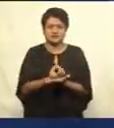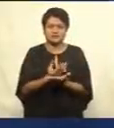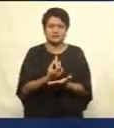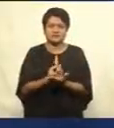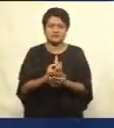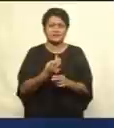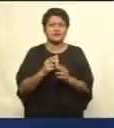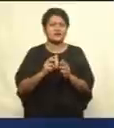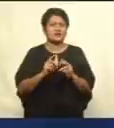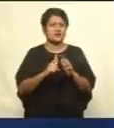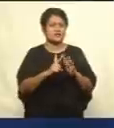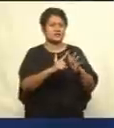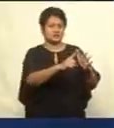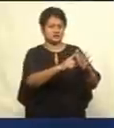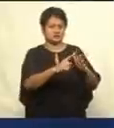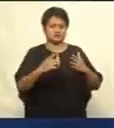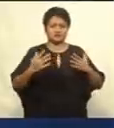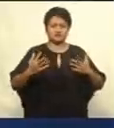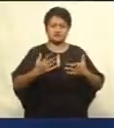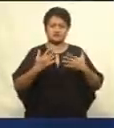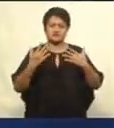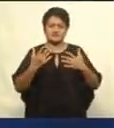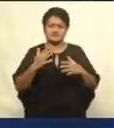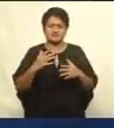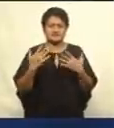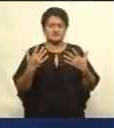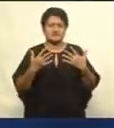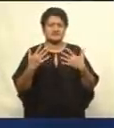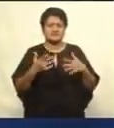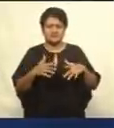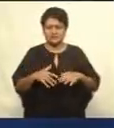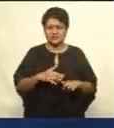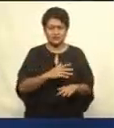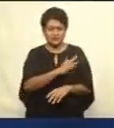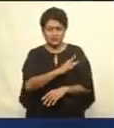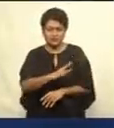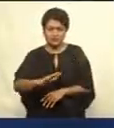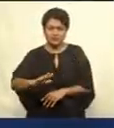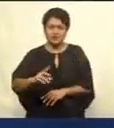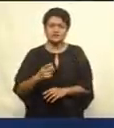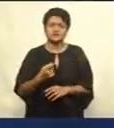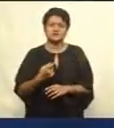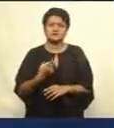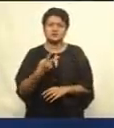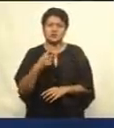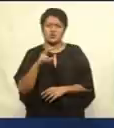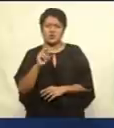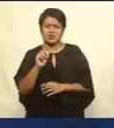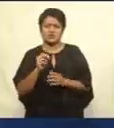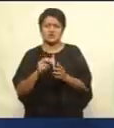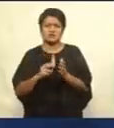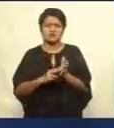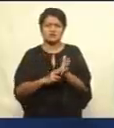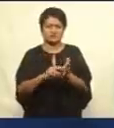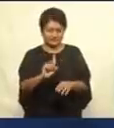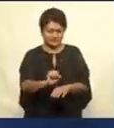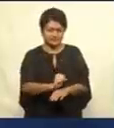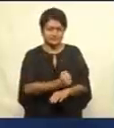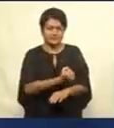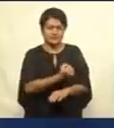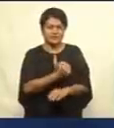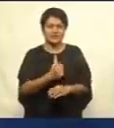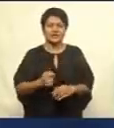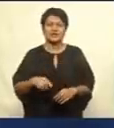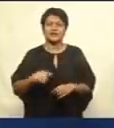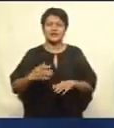an easterly wind flow prevails over Fiji waters. Easterly winds 15 to 20 knots, moderate to rough seas. Turning to the tides, the next high tide